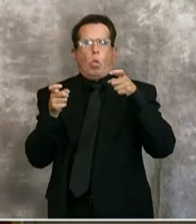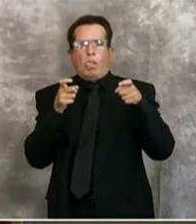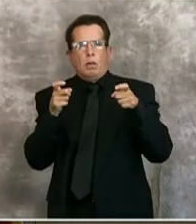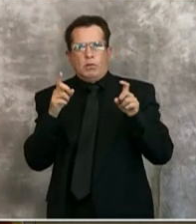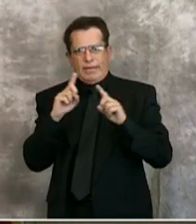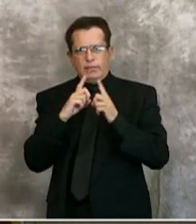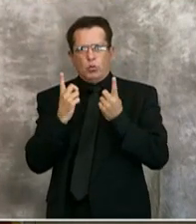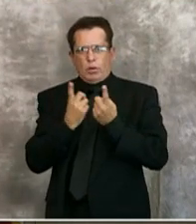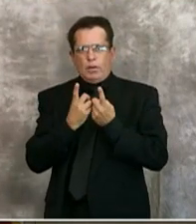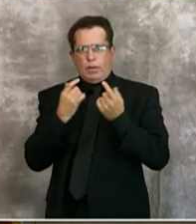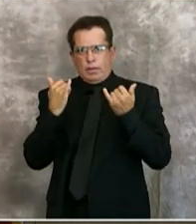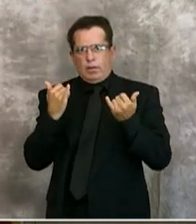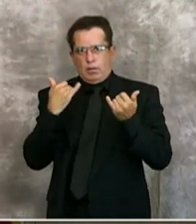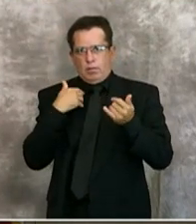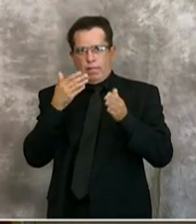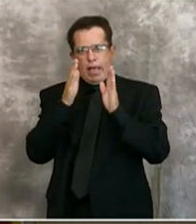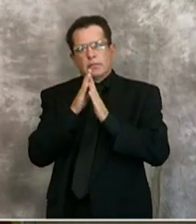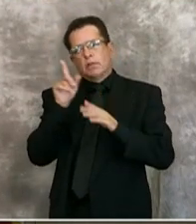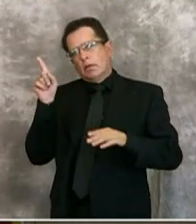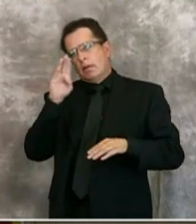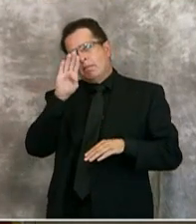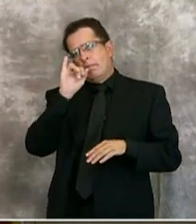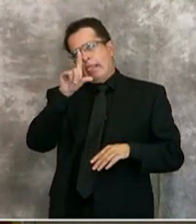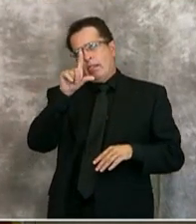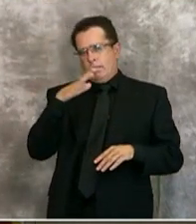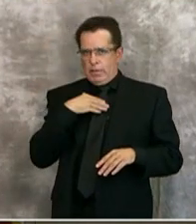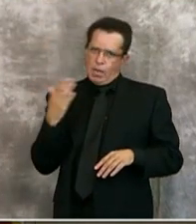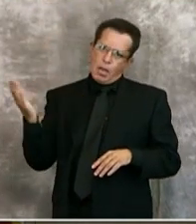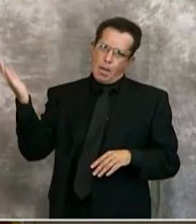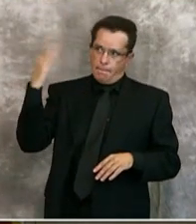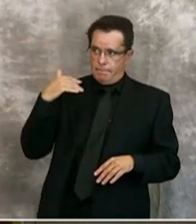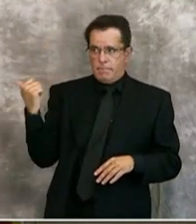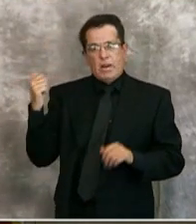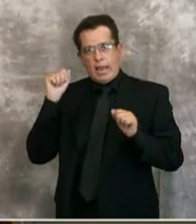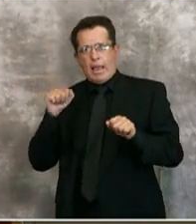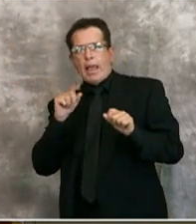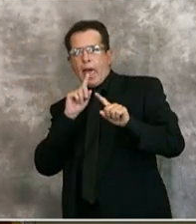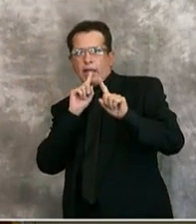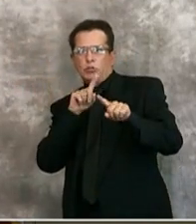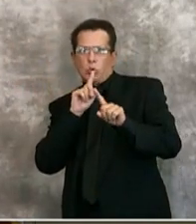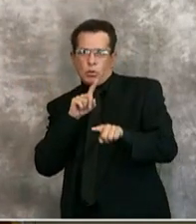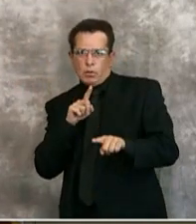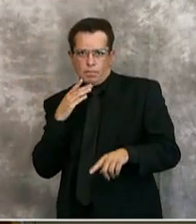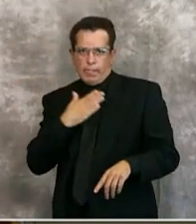question is being asked, I'm going to ask Bill if he would please come up here and be ready to respond to the question.